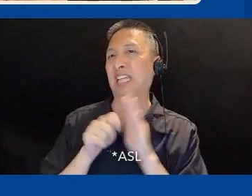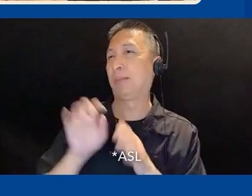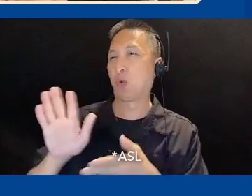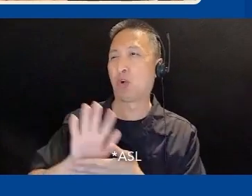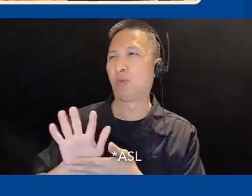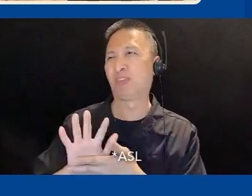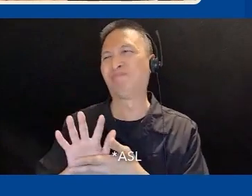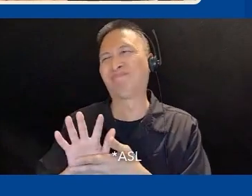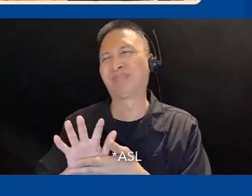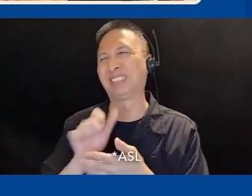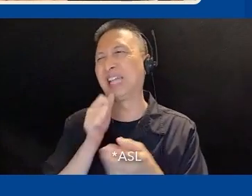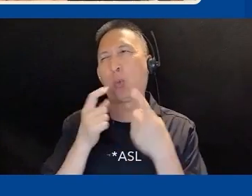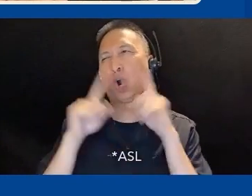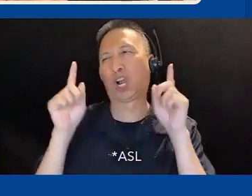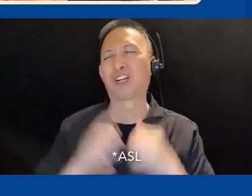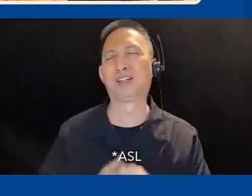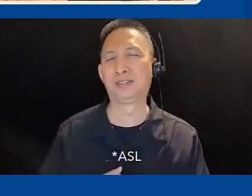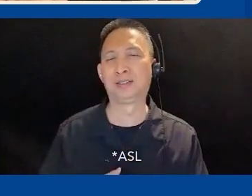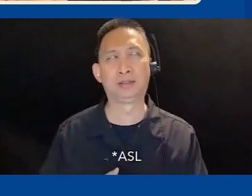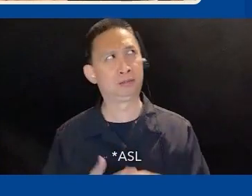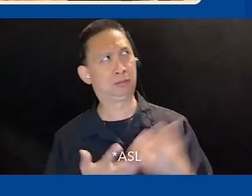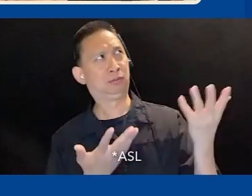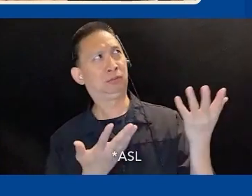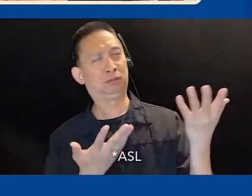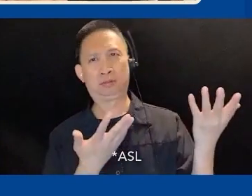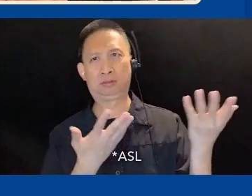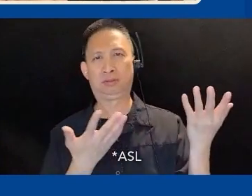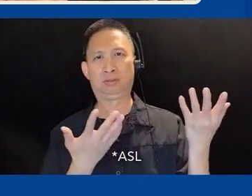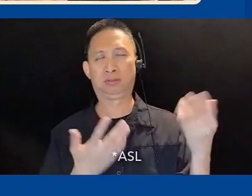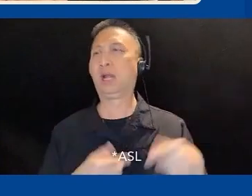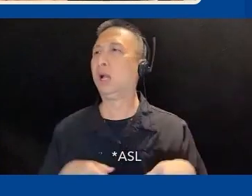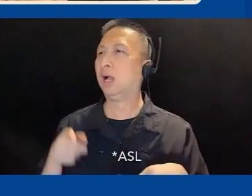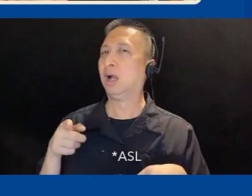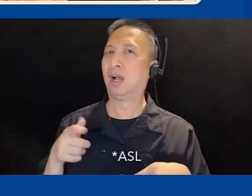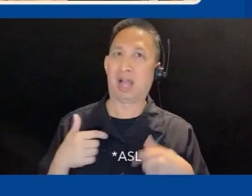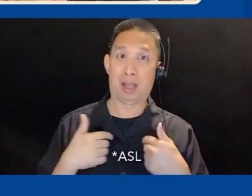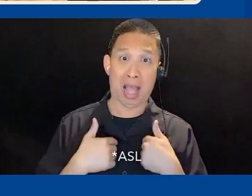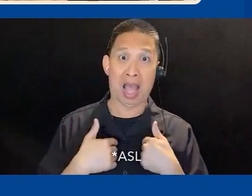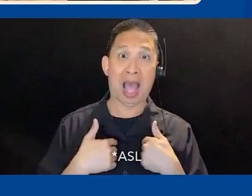you know, for someone to like just be Muslim. And so it's so